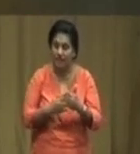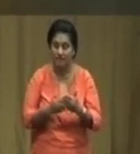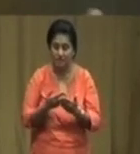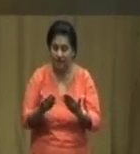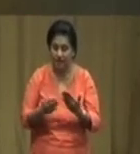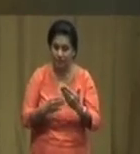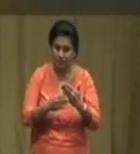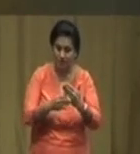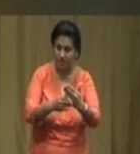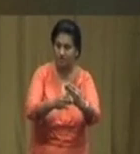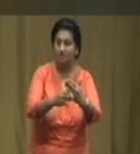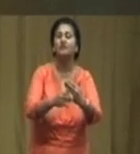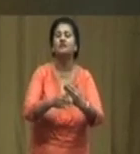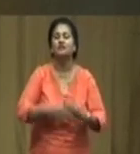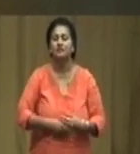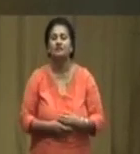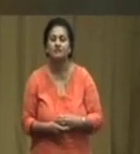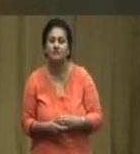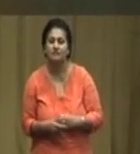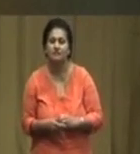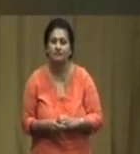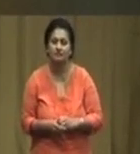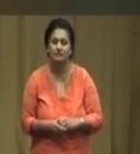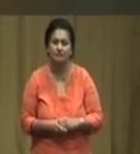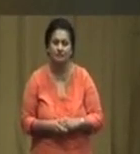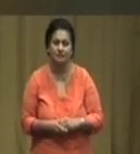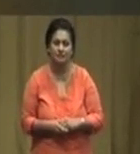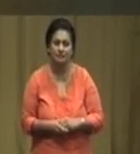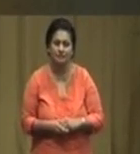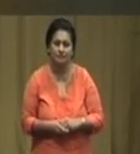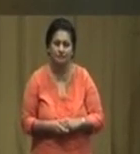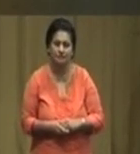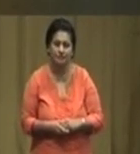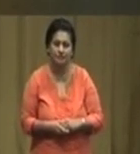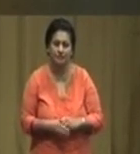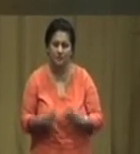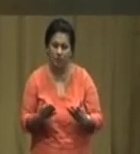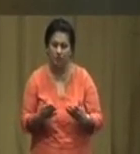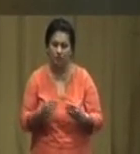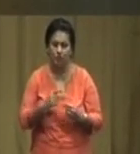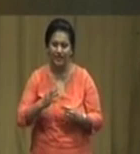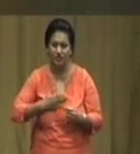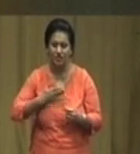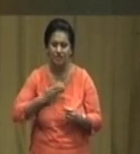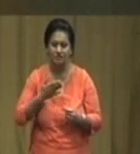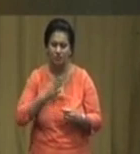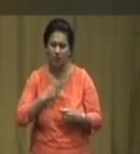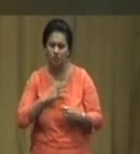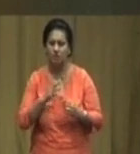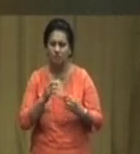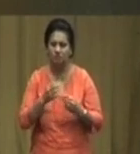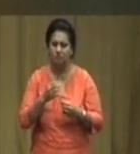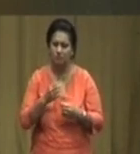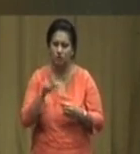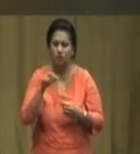about how do they get credit, how do they get assessed, all that sort of stuff is all the types of things that we're interested in. That's been a very